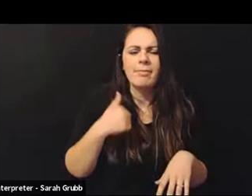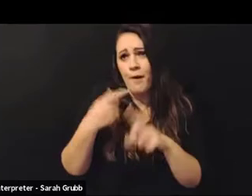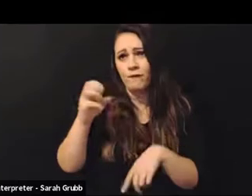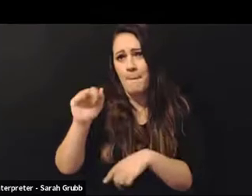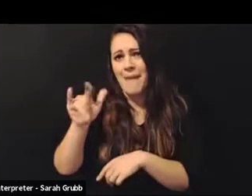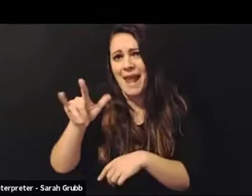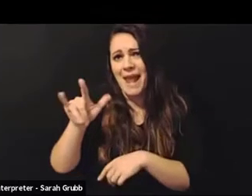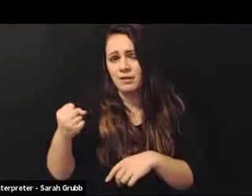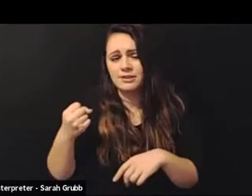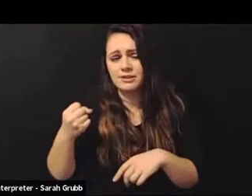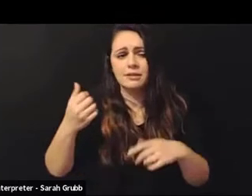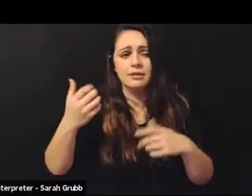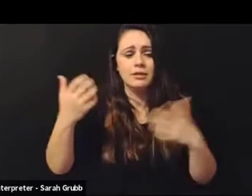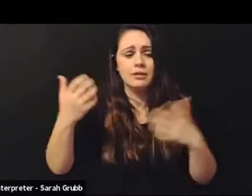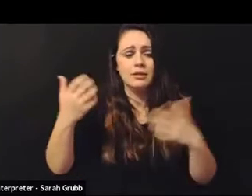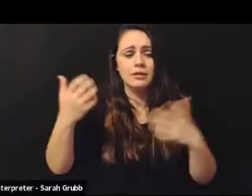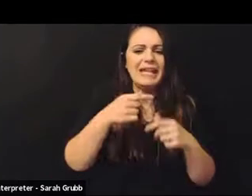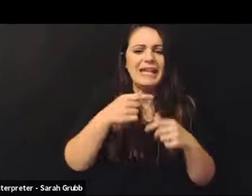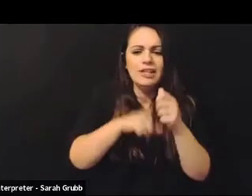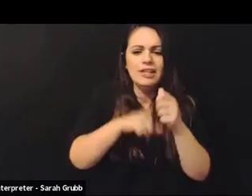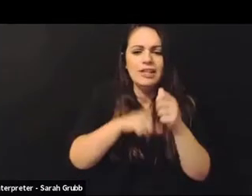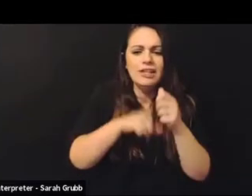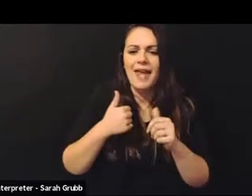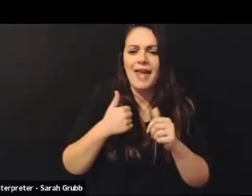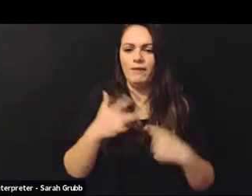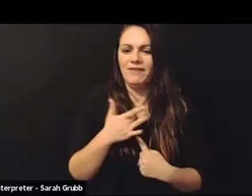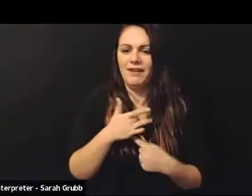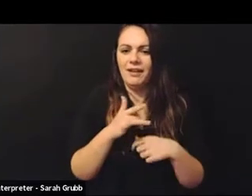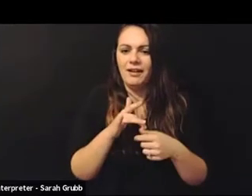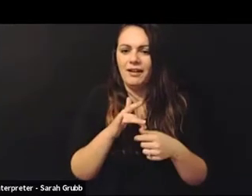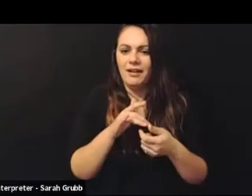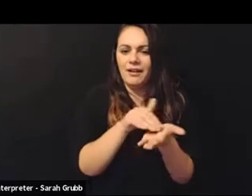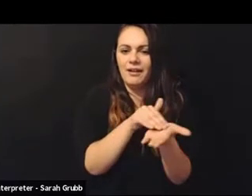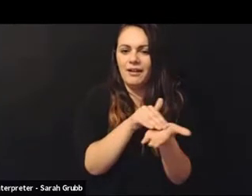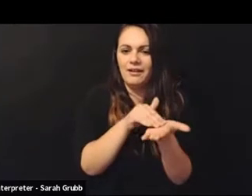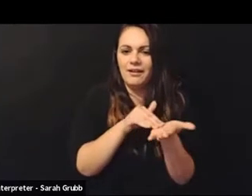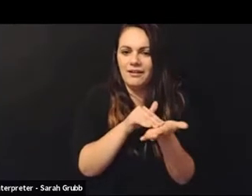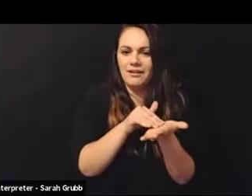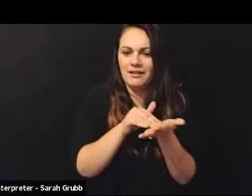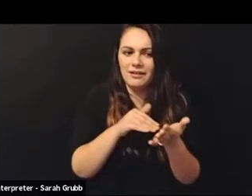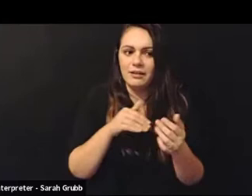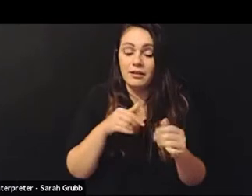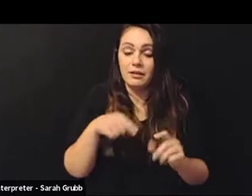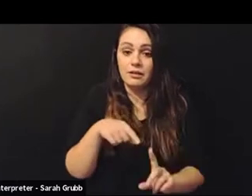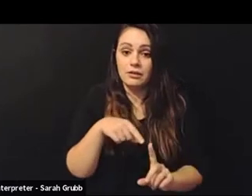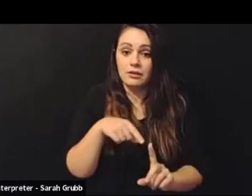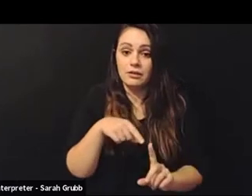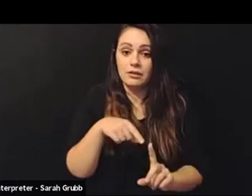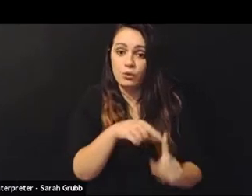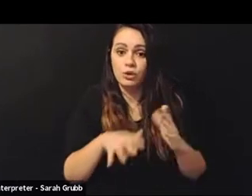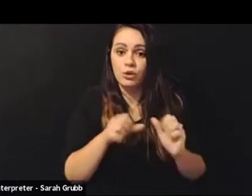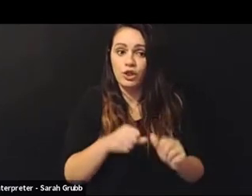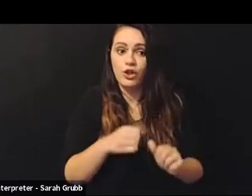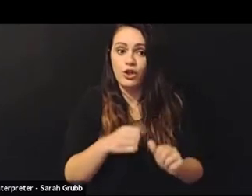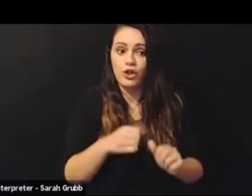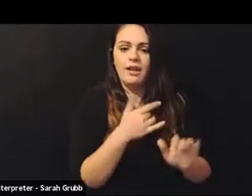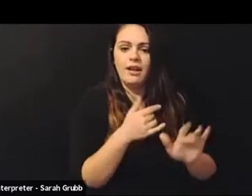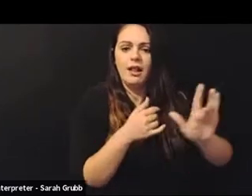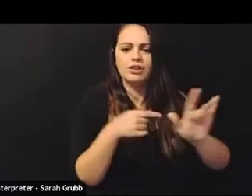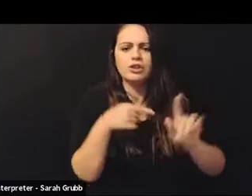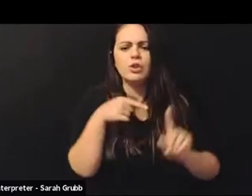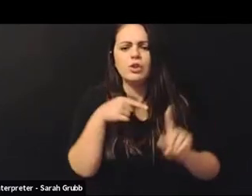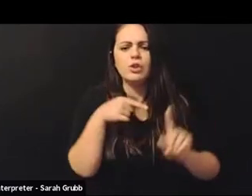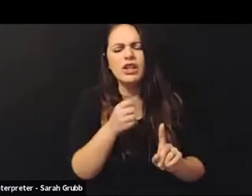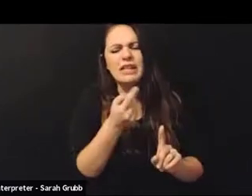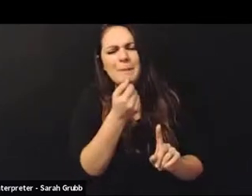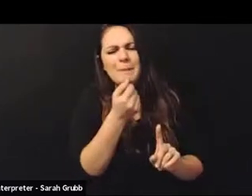was sandpaper or bubble wrap or some kind of crinkly stuff that she could feel. So she could kind of see it, but